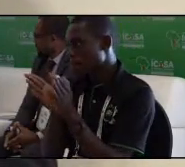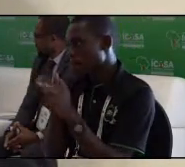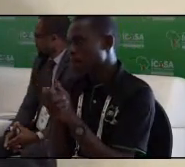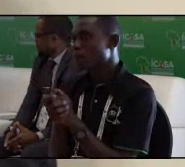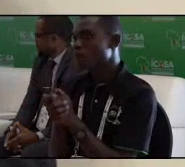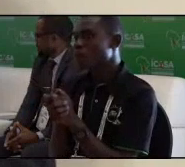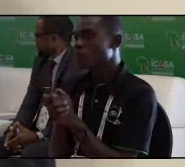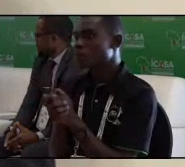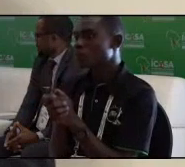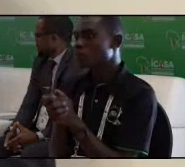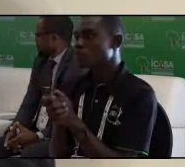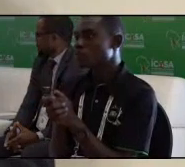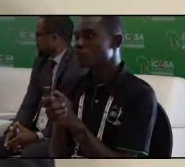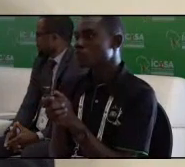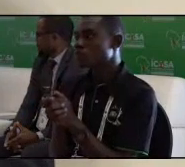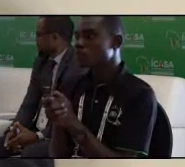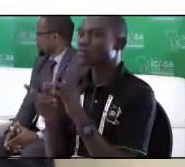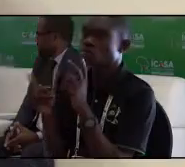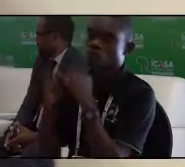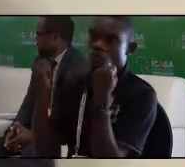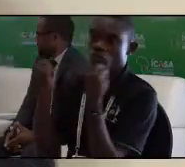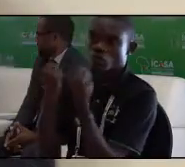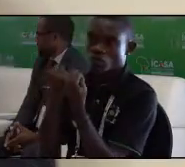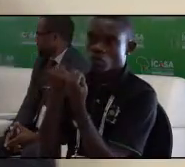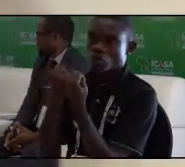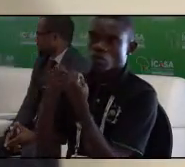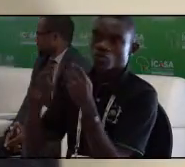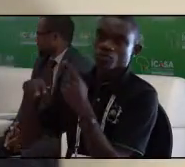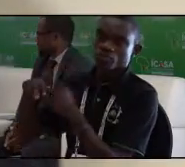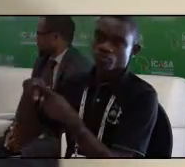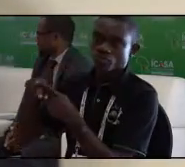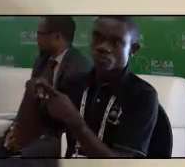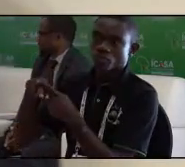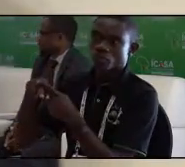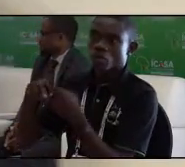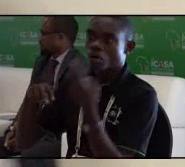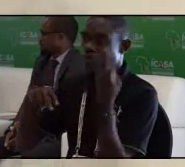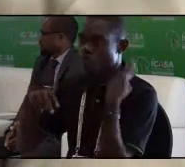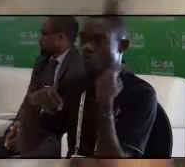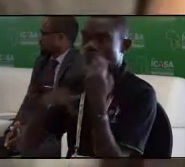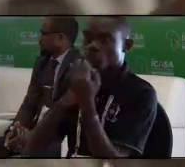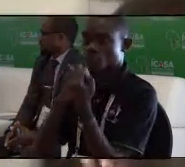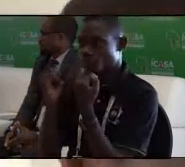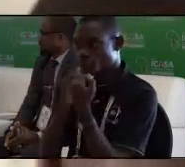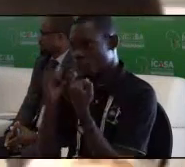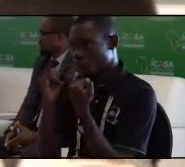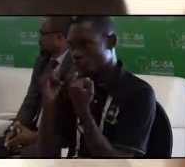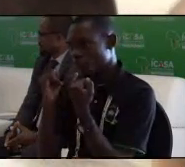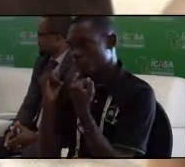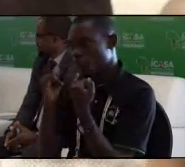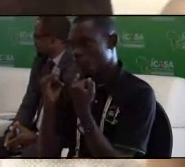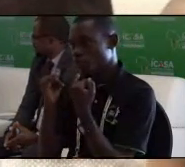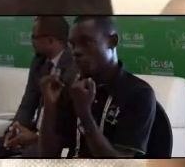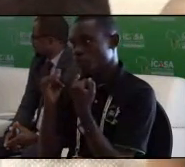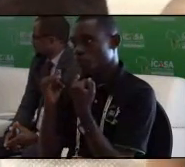guidelines. And even in our national operational guideline on HIV self-test, this was being introduced,